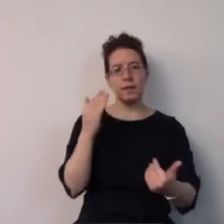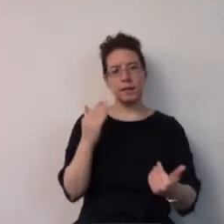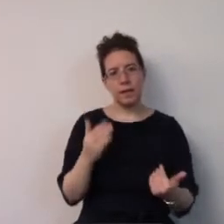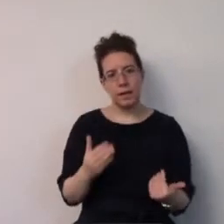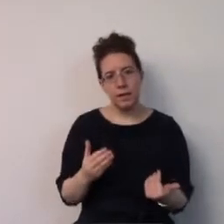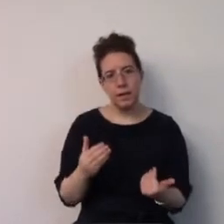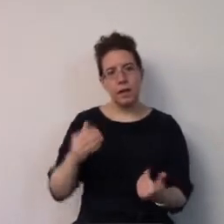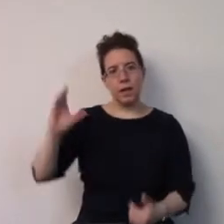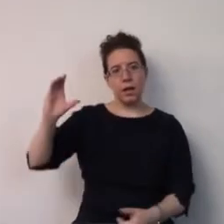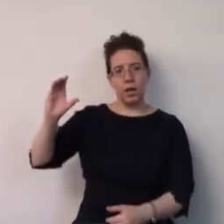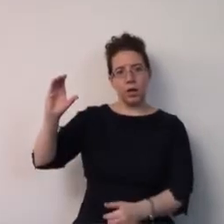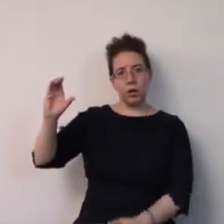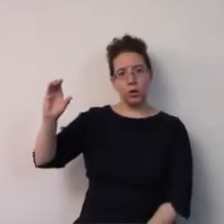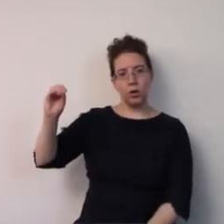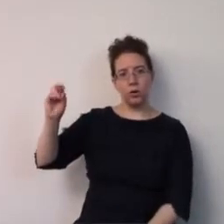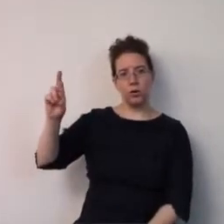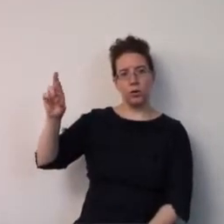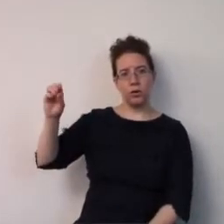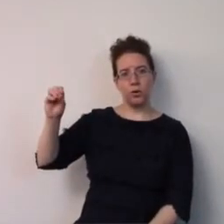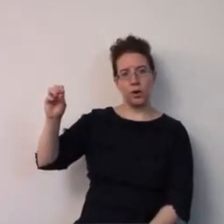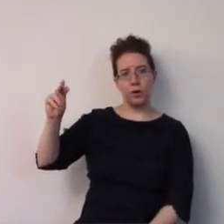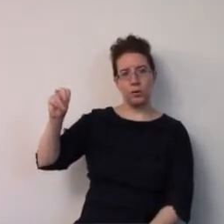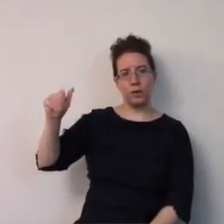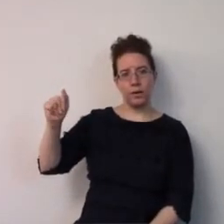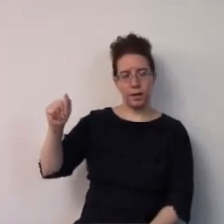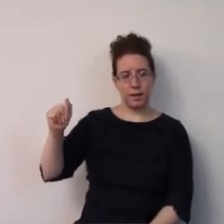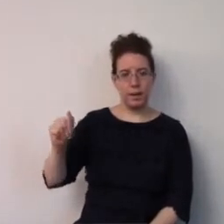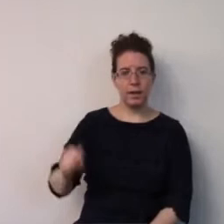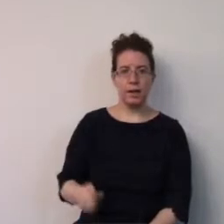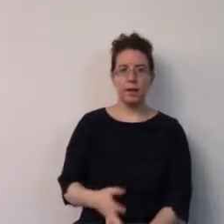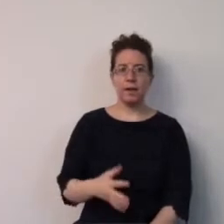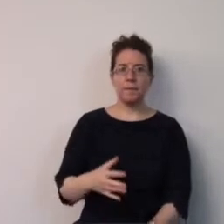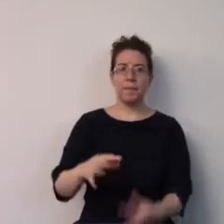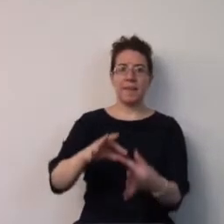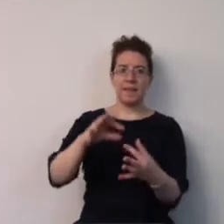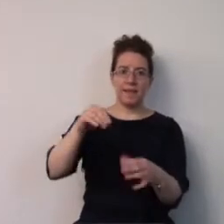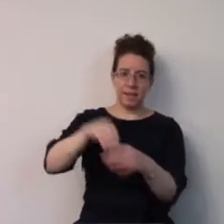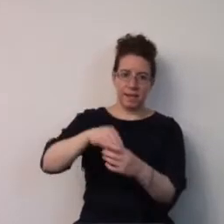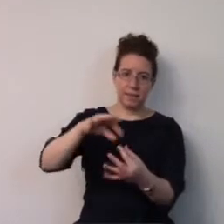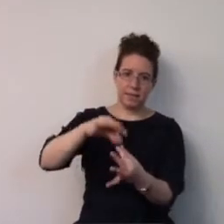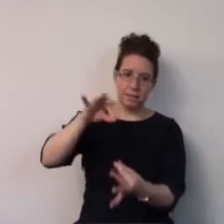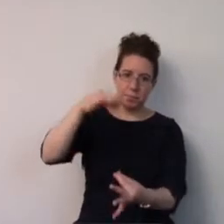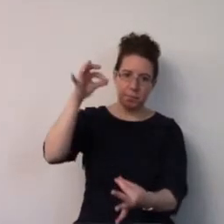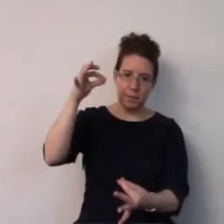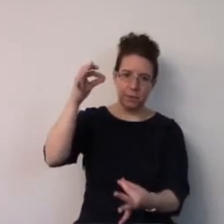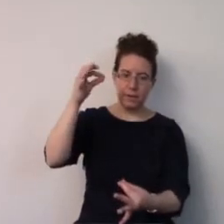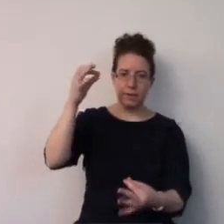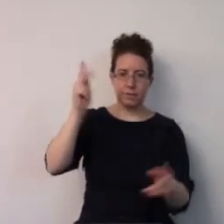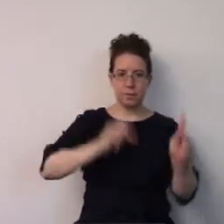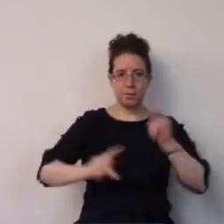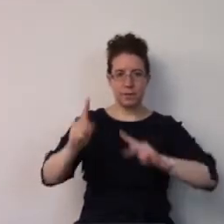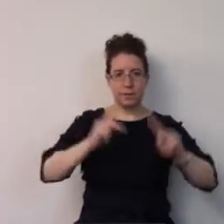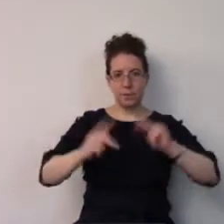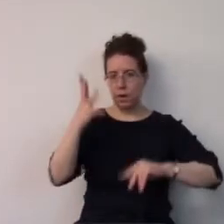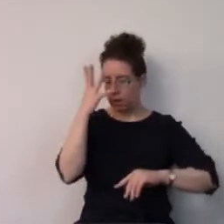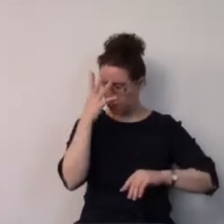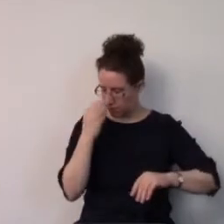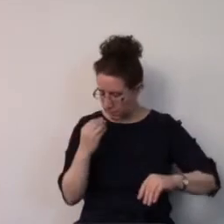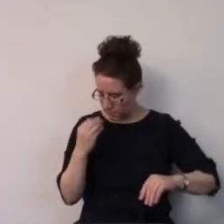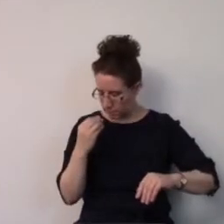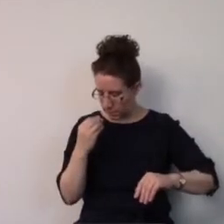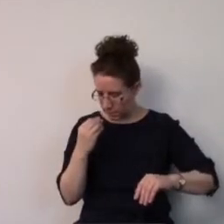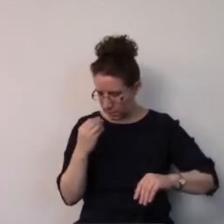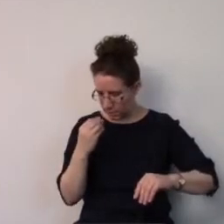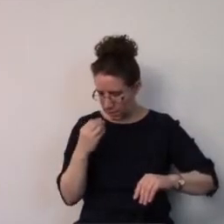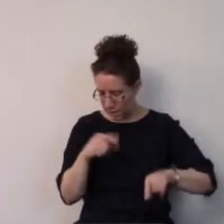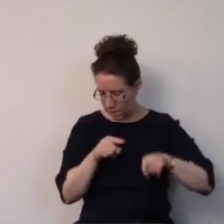falling asleep spiritually, and their soul, their destiny, the treasure that they have on